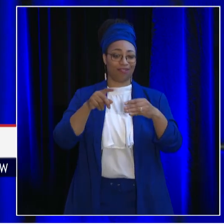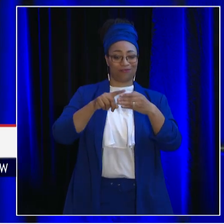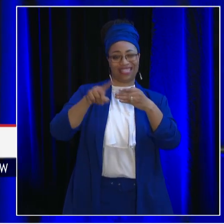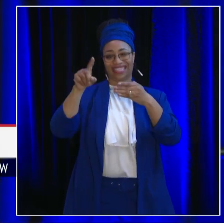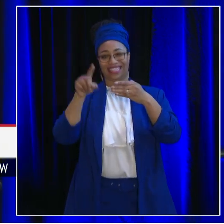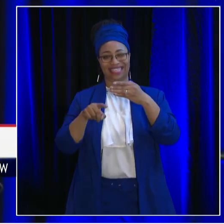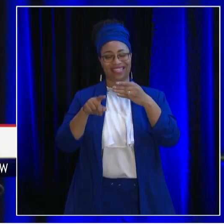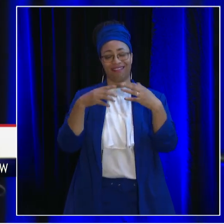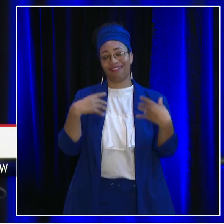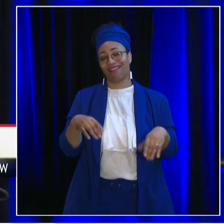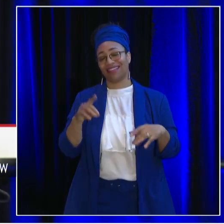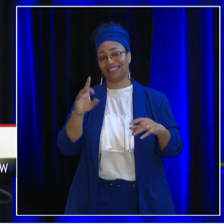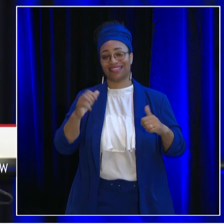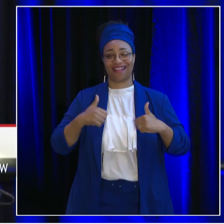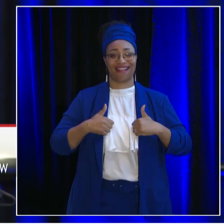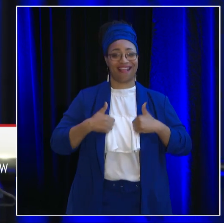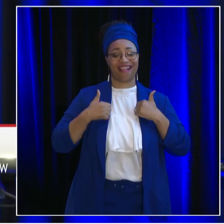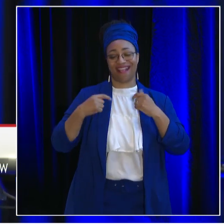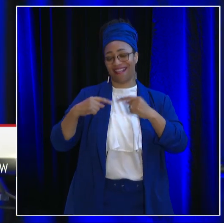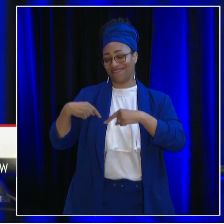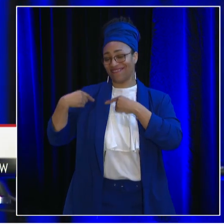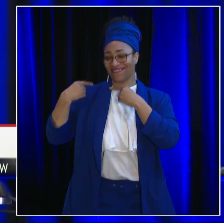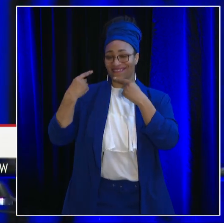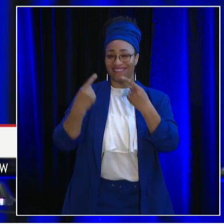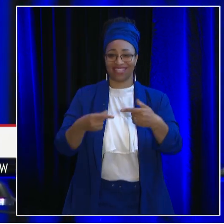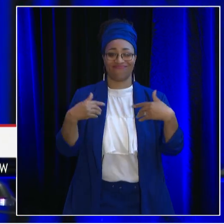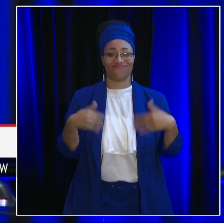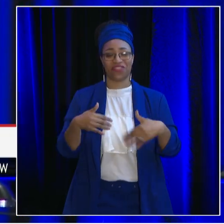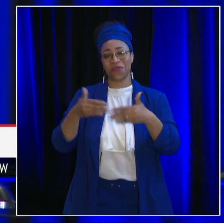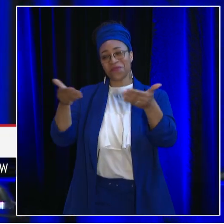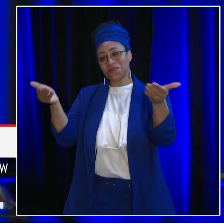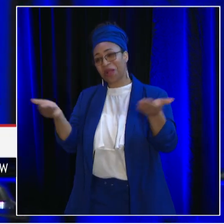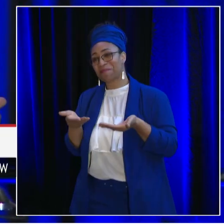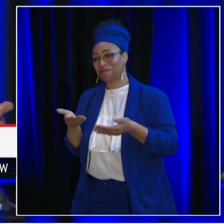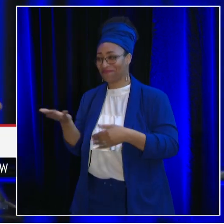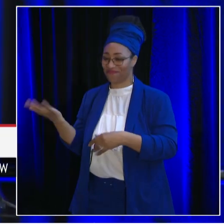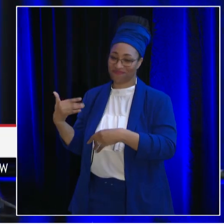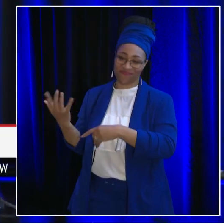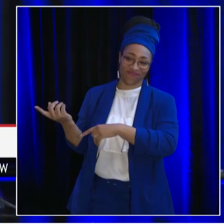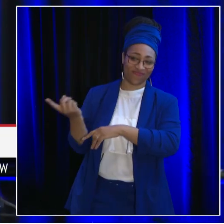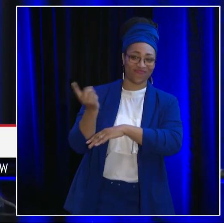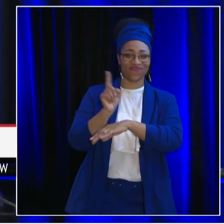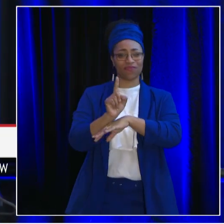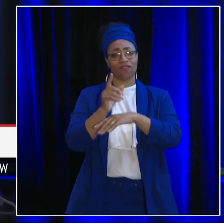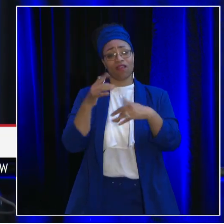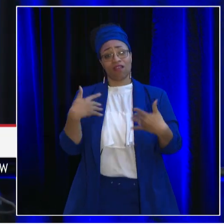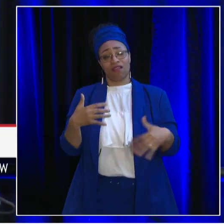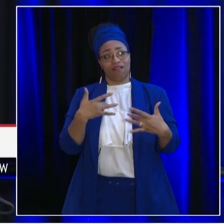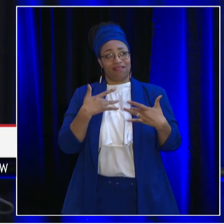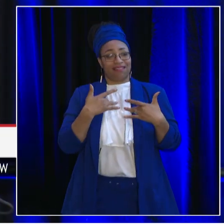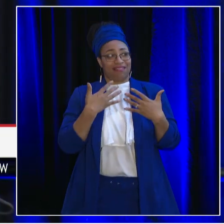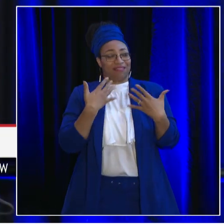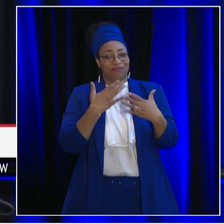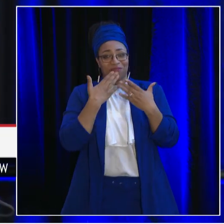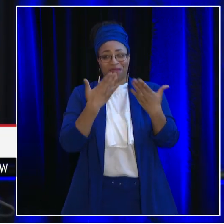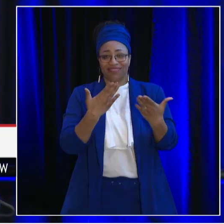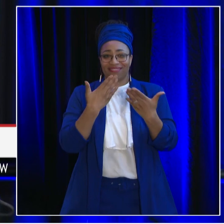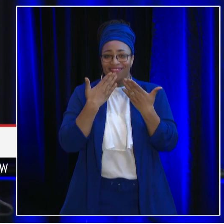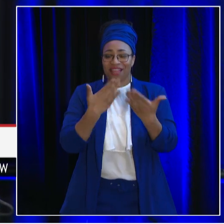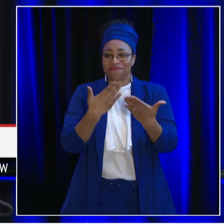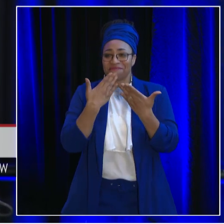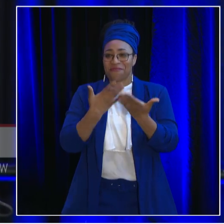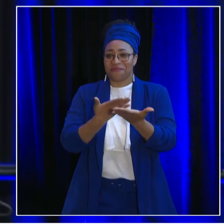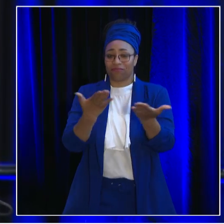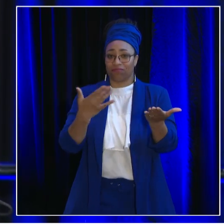Greetings, everyone. Thank you so much. Can we first start with acknowledging the men